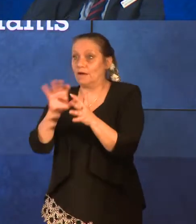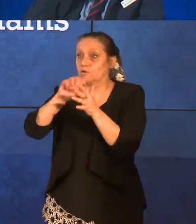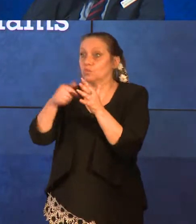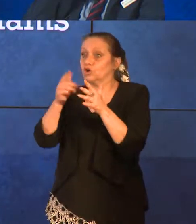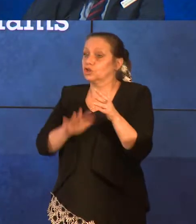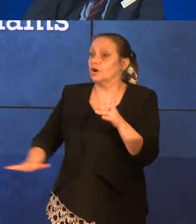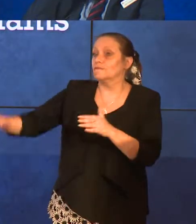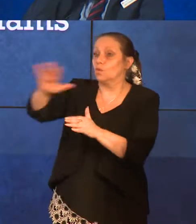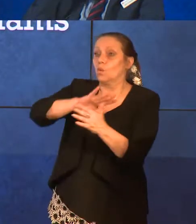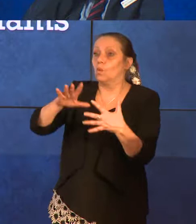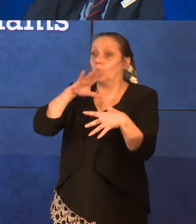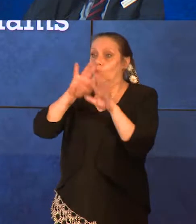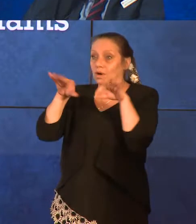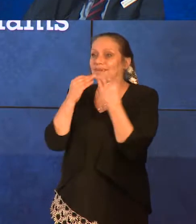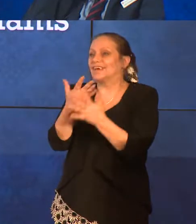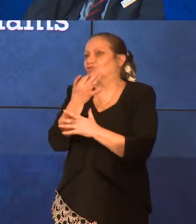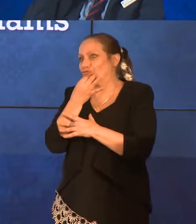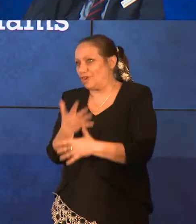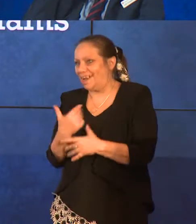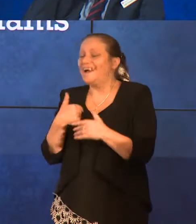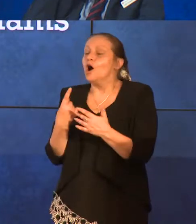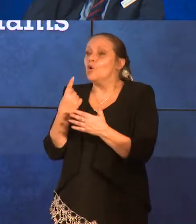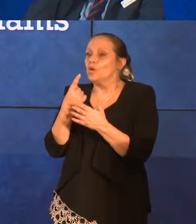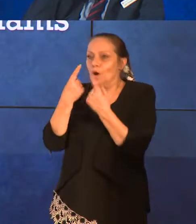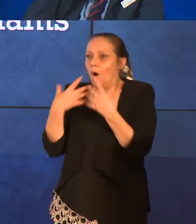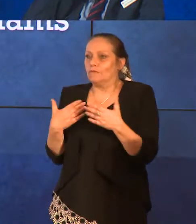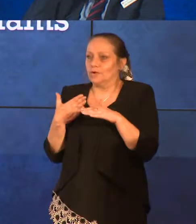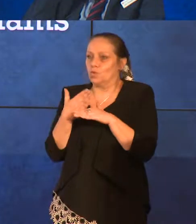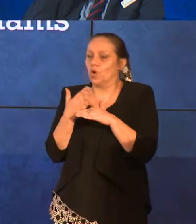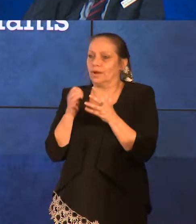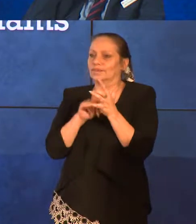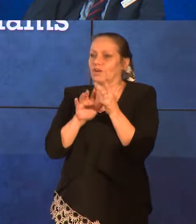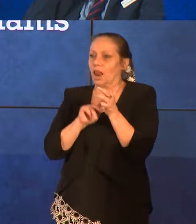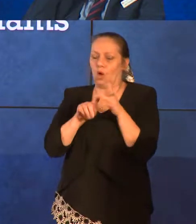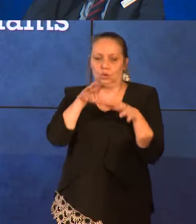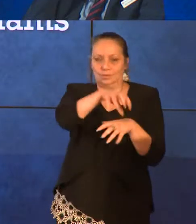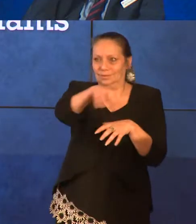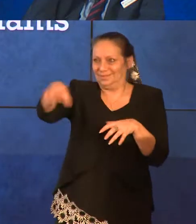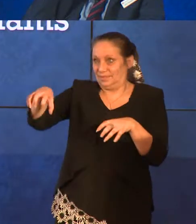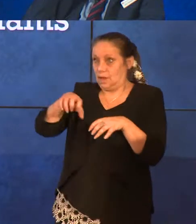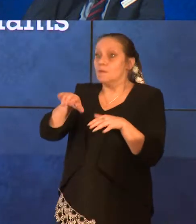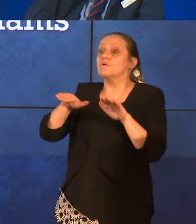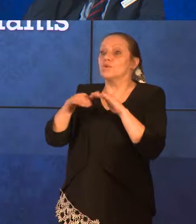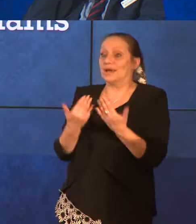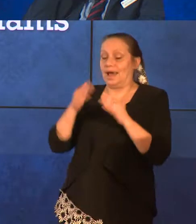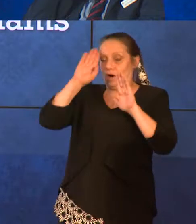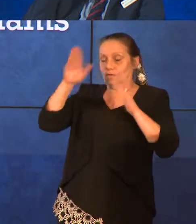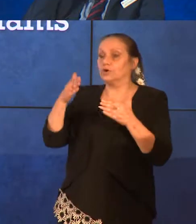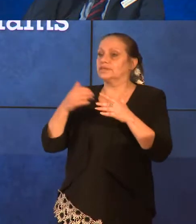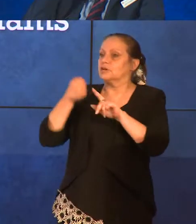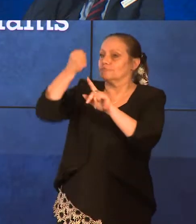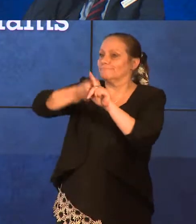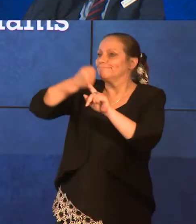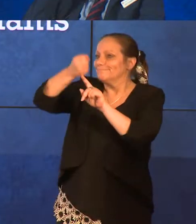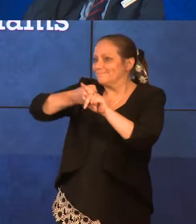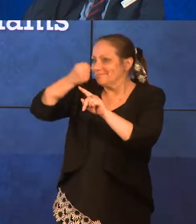whole organisation, which is quite rare because we often function in our separate silos, but it is focused on the advocacy component